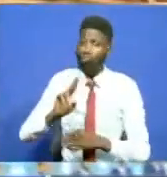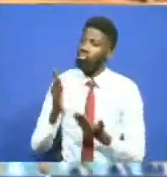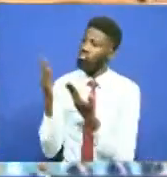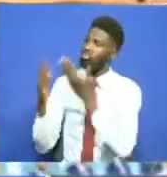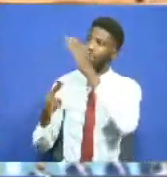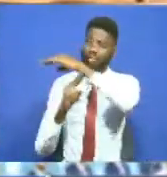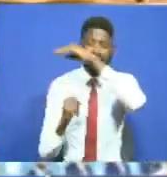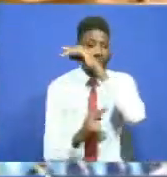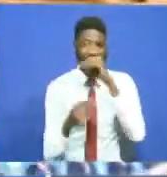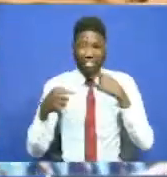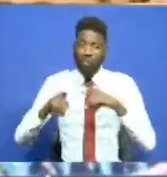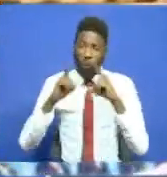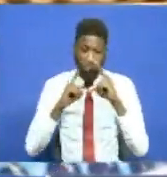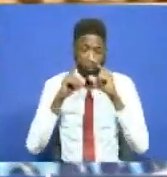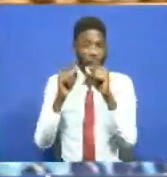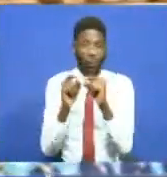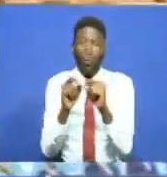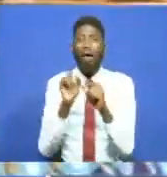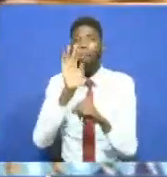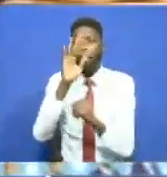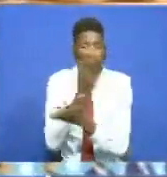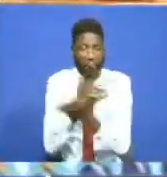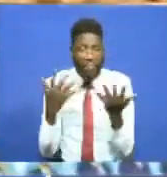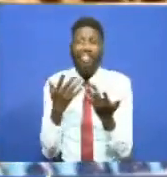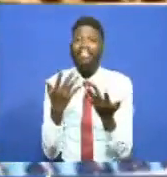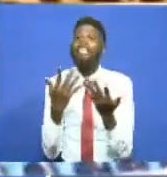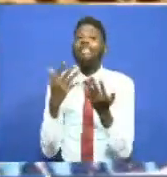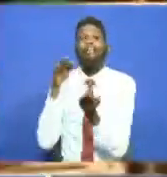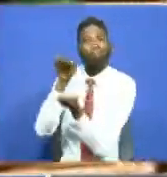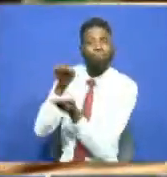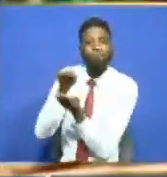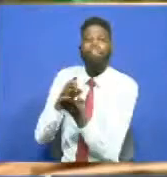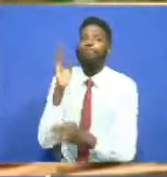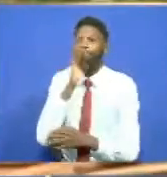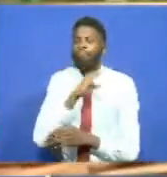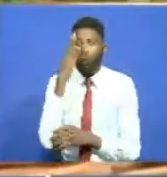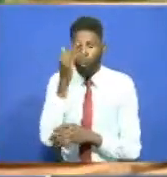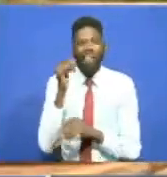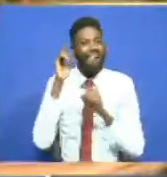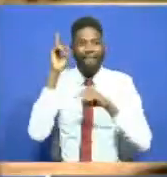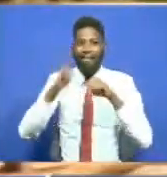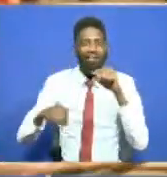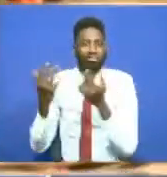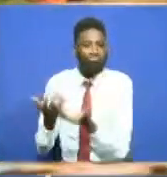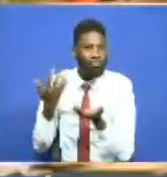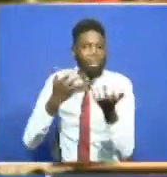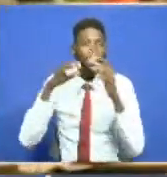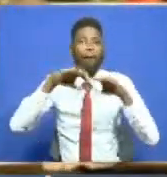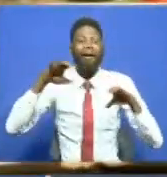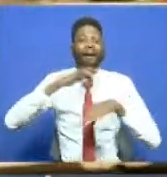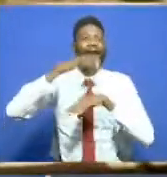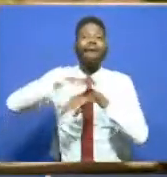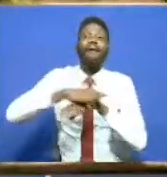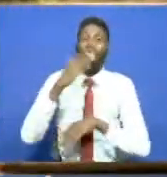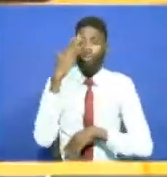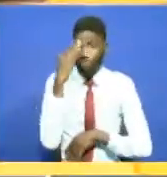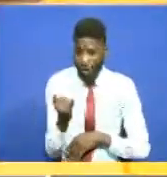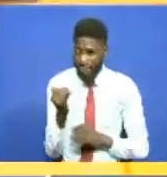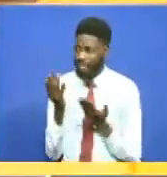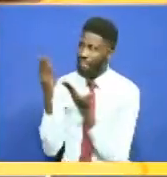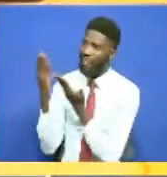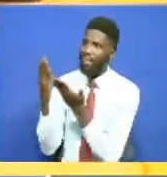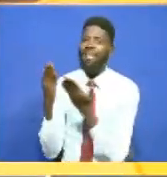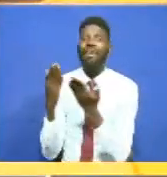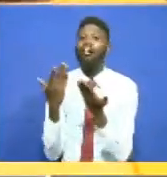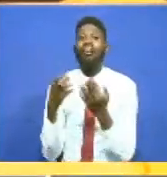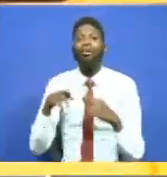produce has been rotting in stores as they cannot move them to the market on time due to lack of a good transport system. Hata